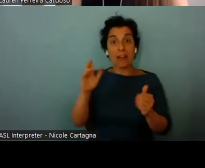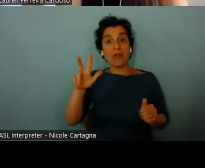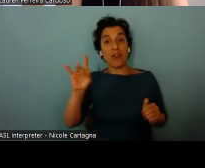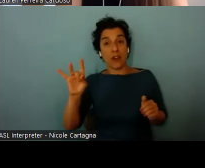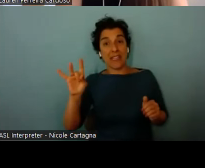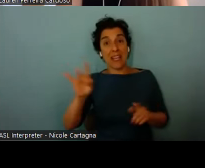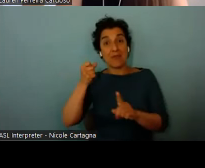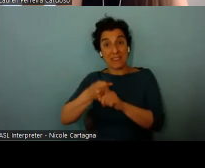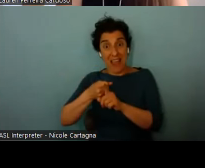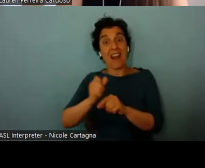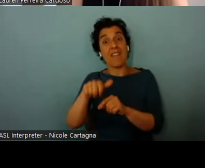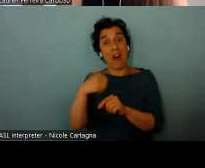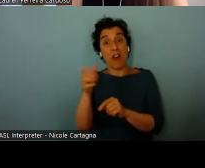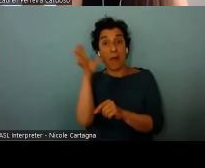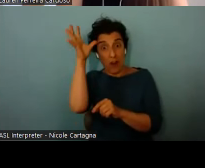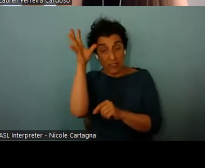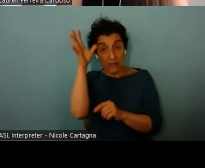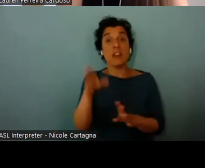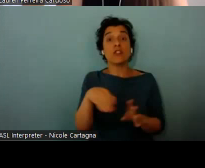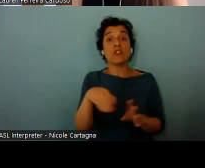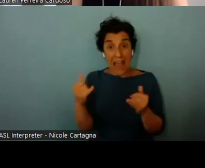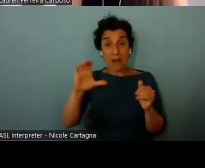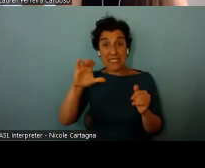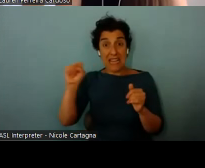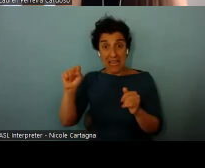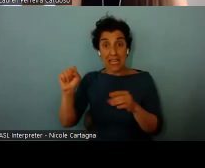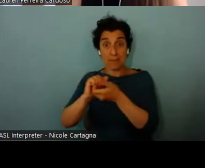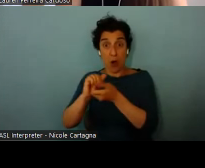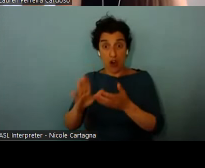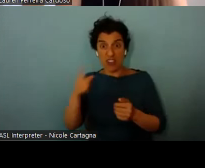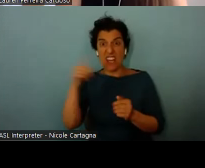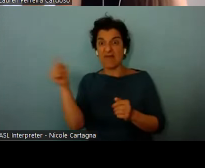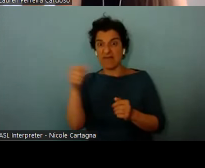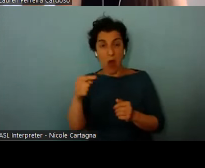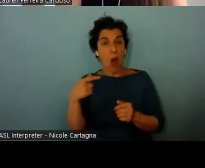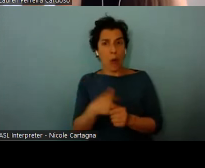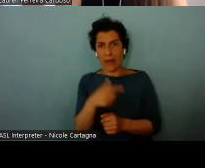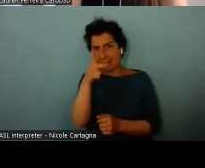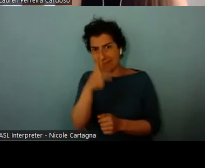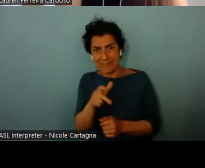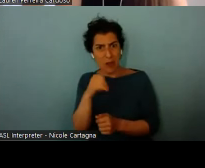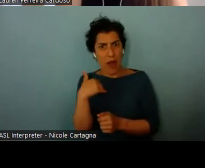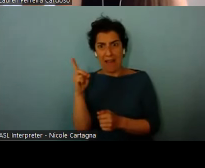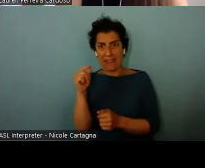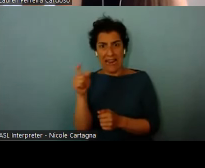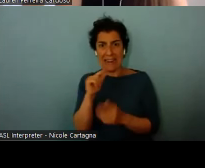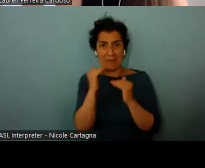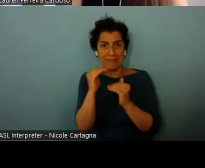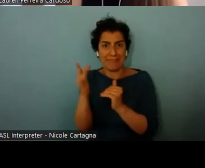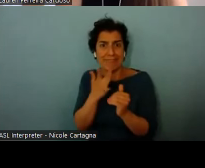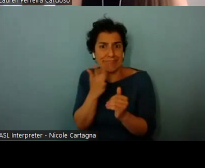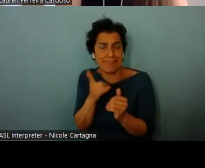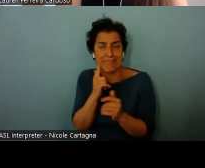One of our CCIS partners said, we have been data poor, relying on limited data sources with small